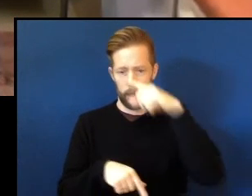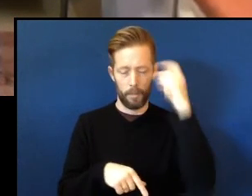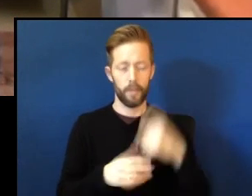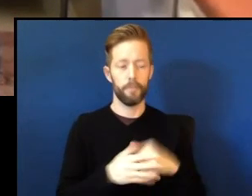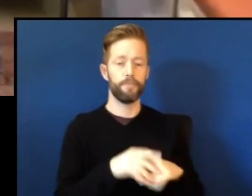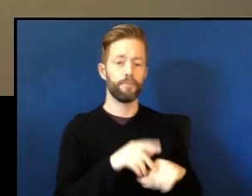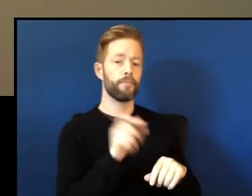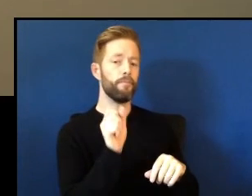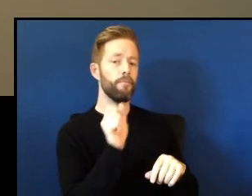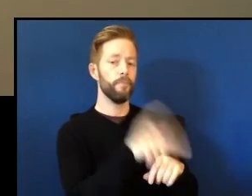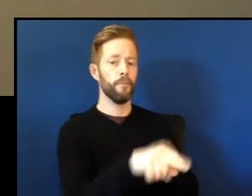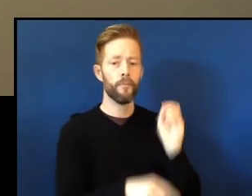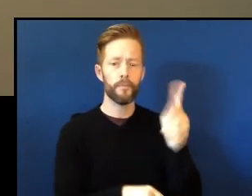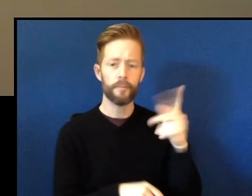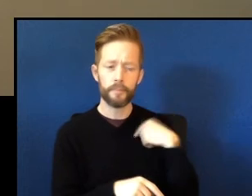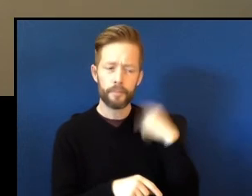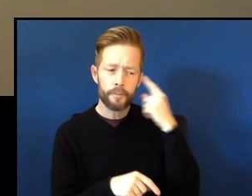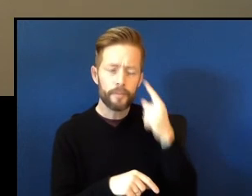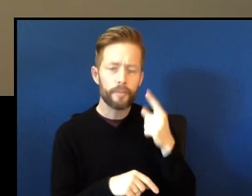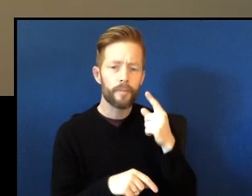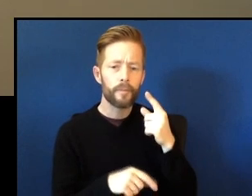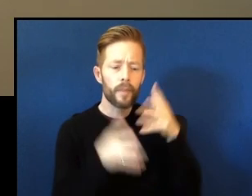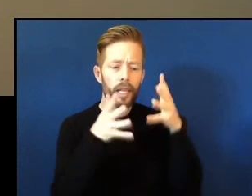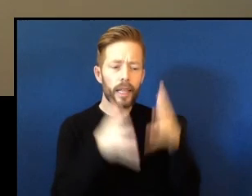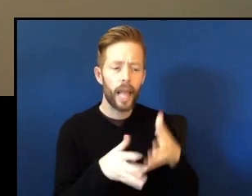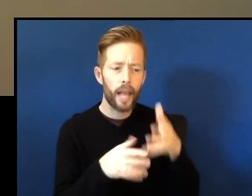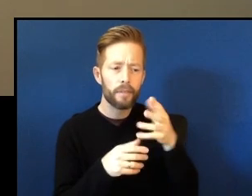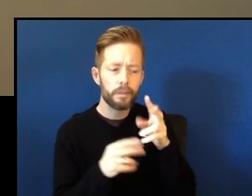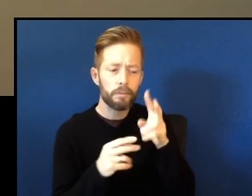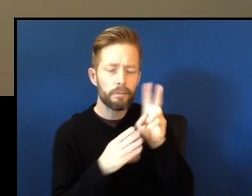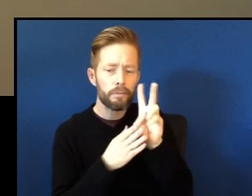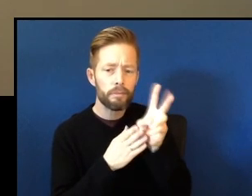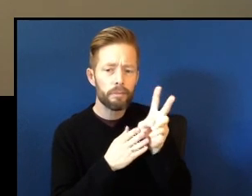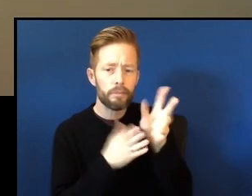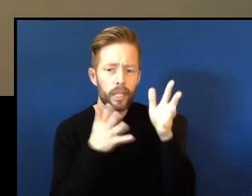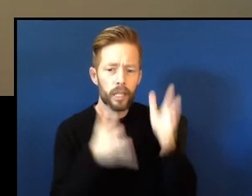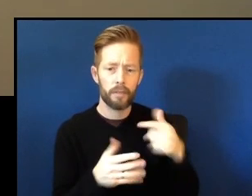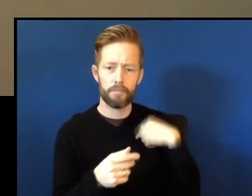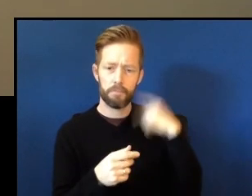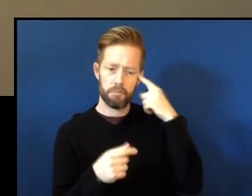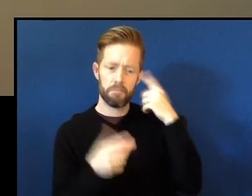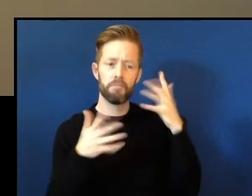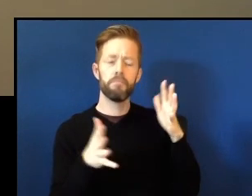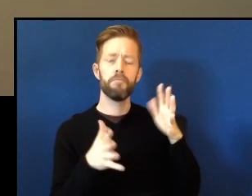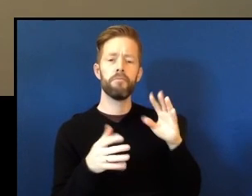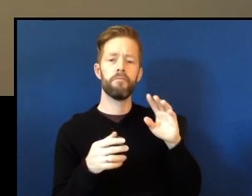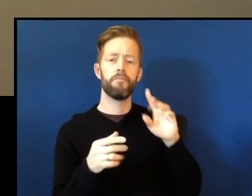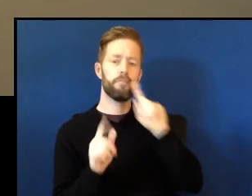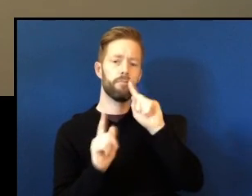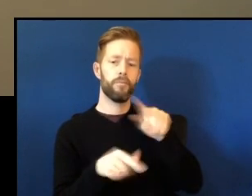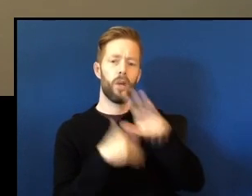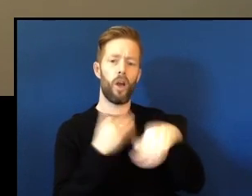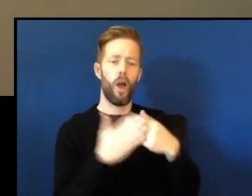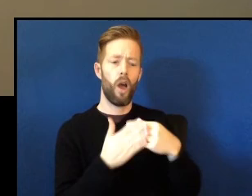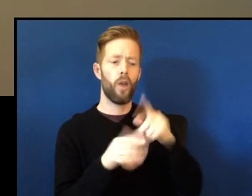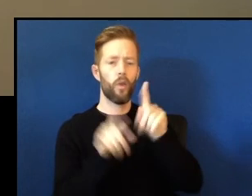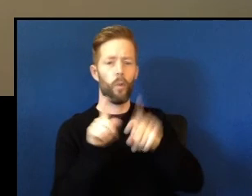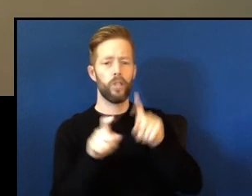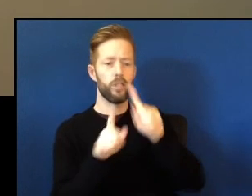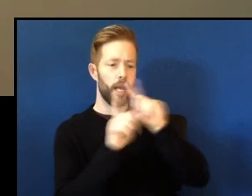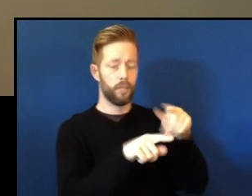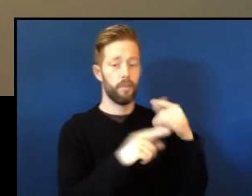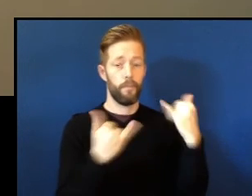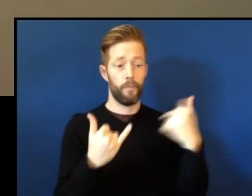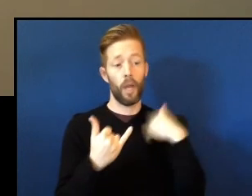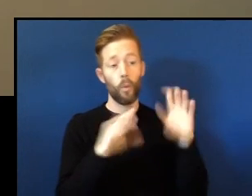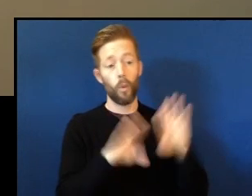Okay, great. I think we have just a couple more minutes left, and I think we've answered all of our Q&A questions. So I'm just going to